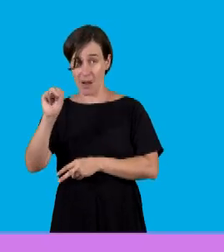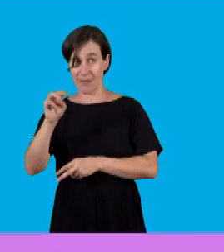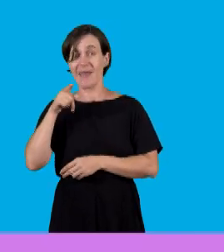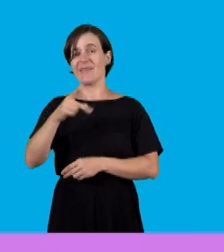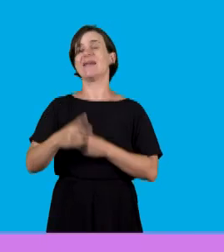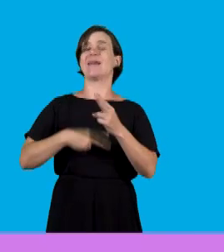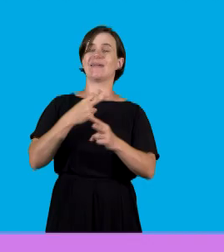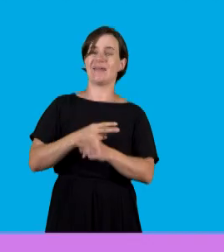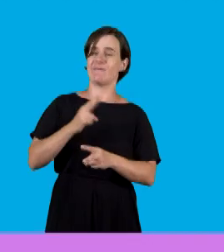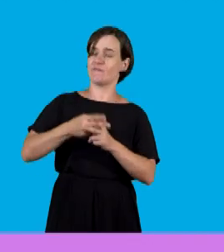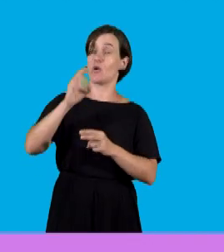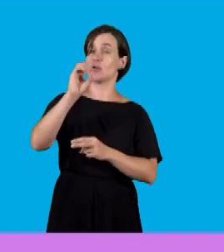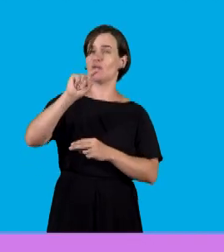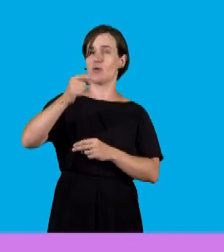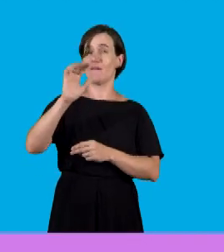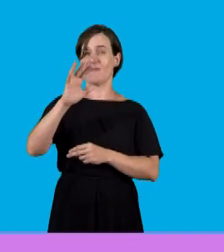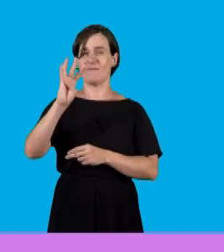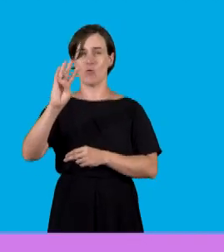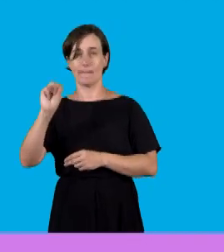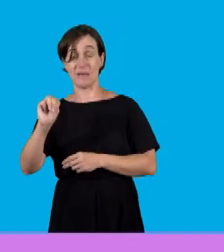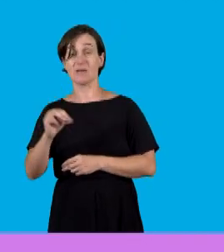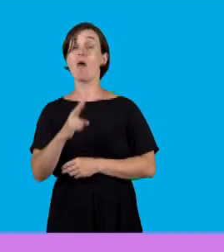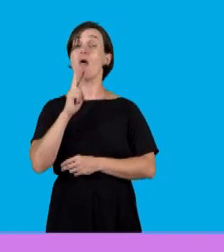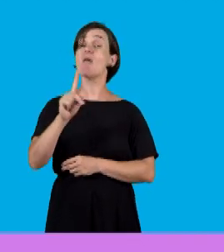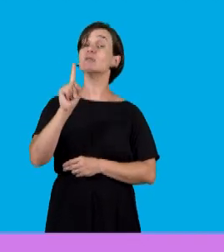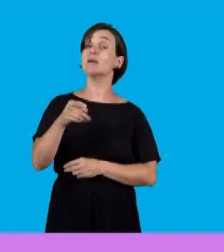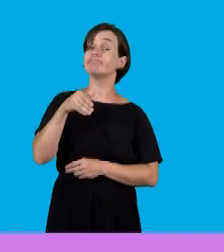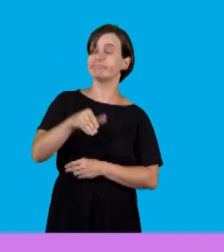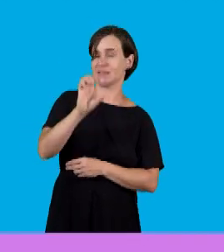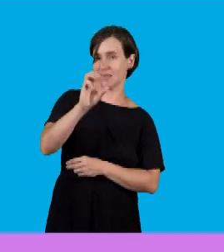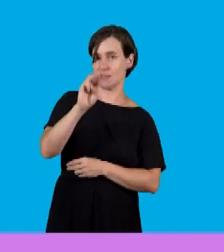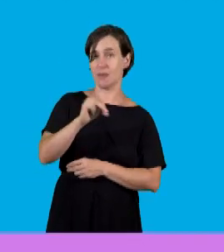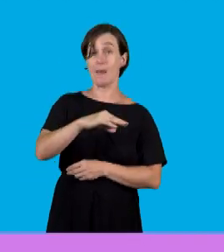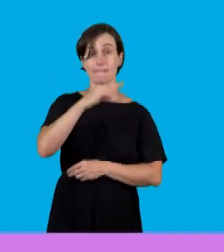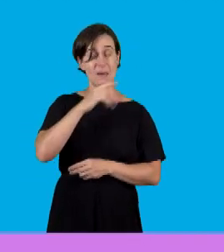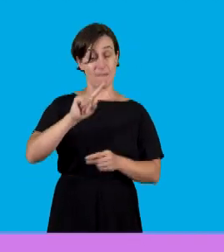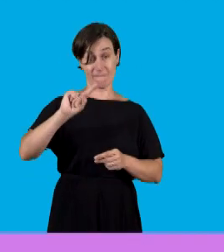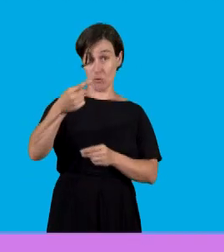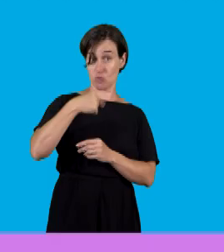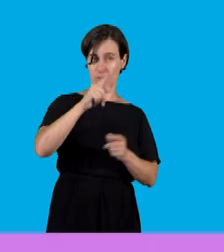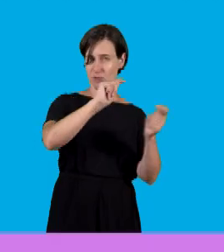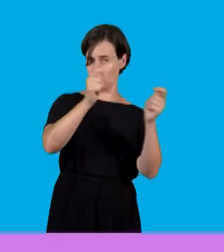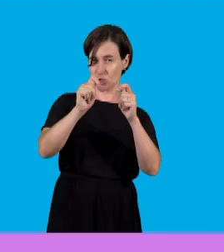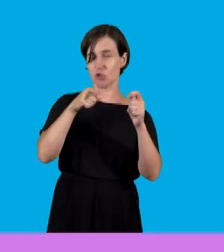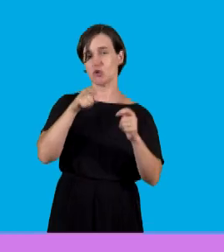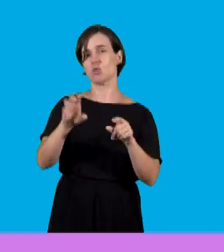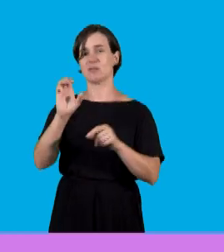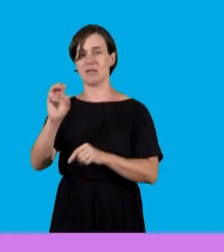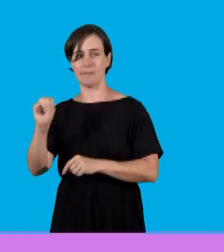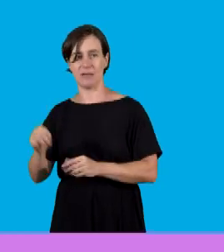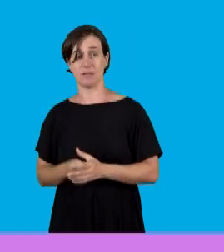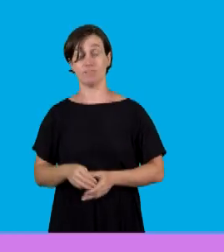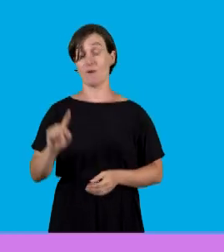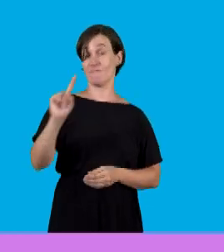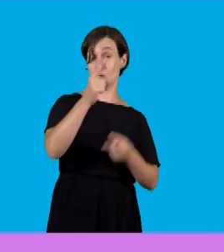finally 0.5 meter. Give your answer in centimeters. So it means we must convert all our units to centimeters. The first one